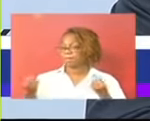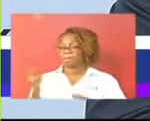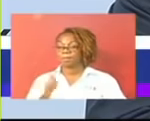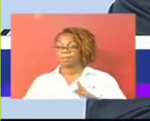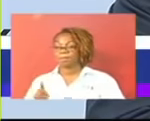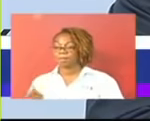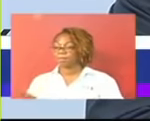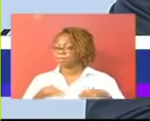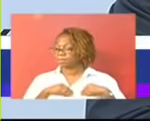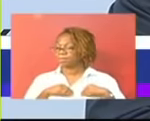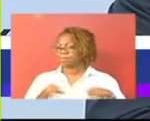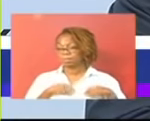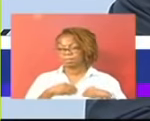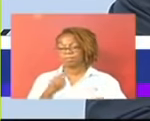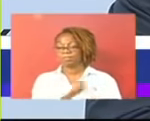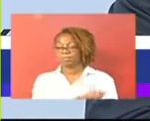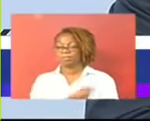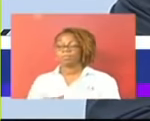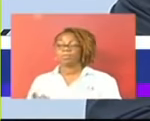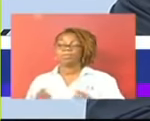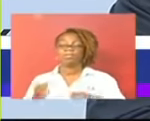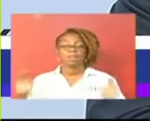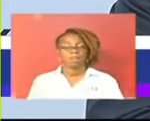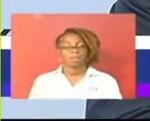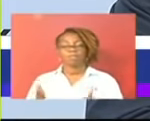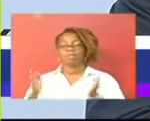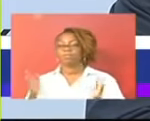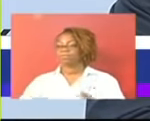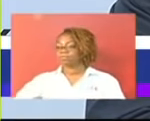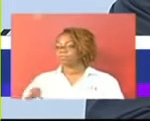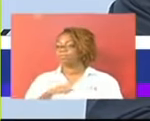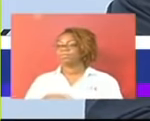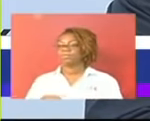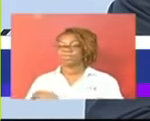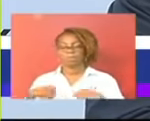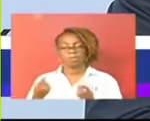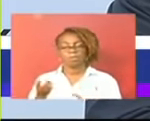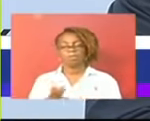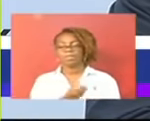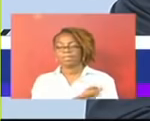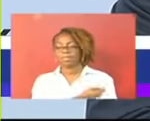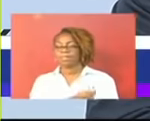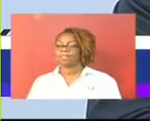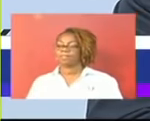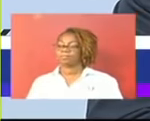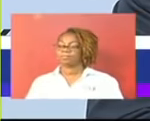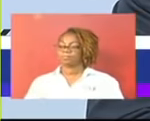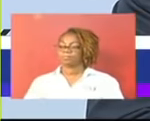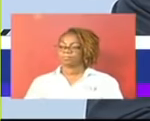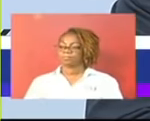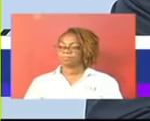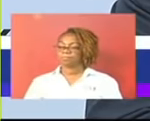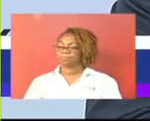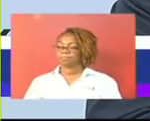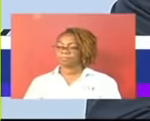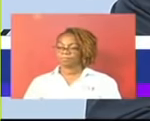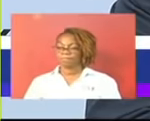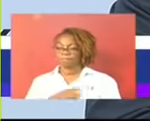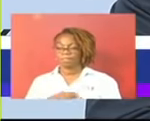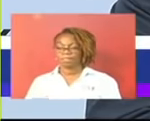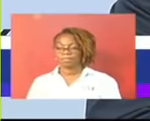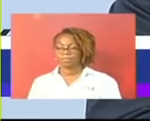want to continue to encourage the population to access the vaccines as soon as they become available, and they are more available now. So